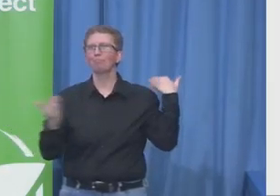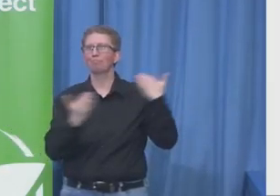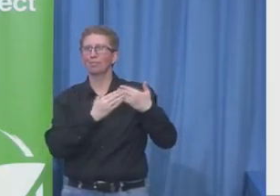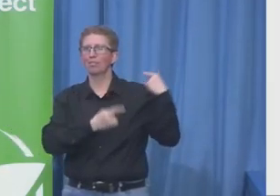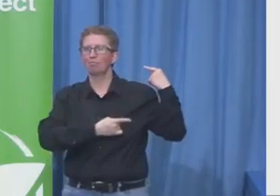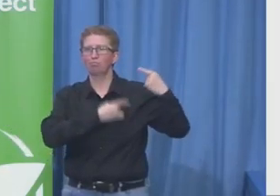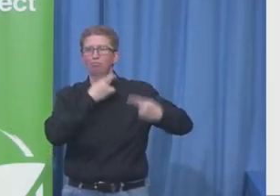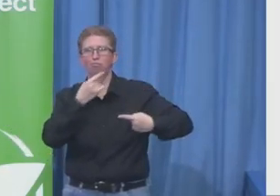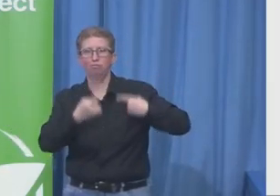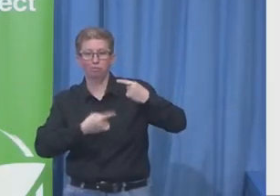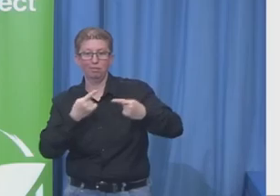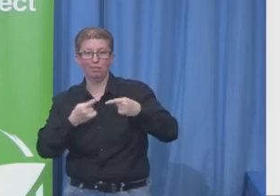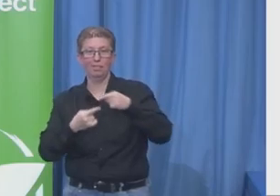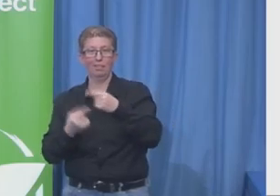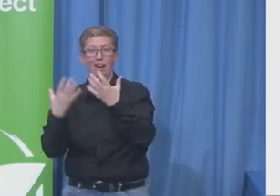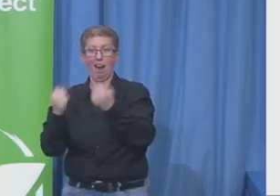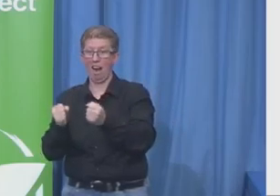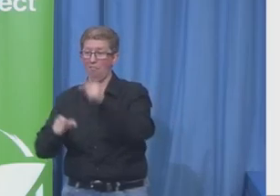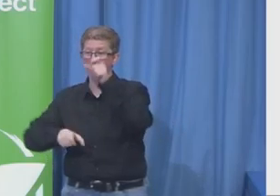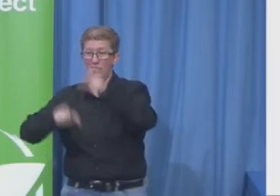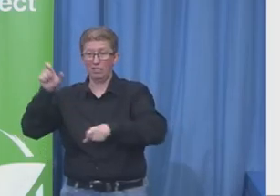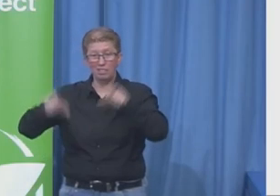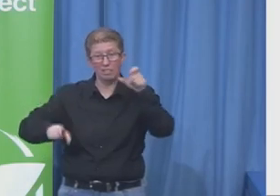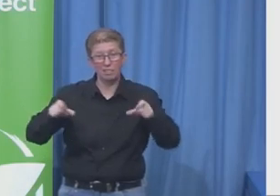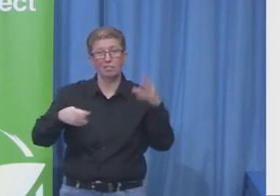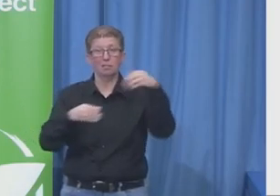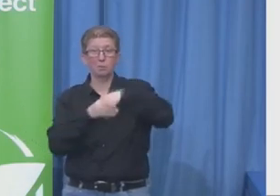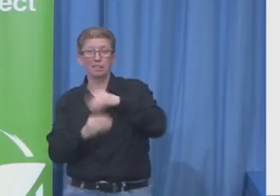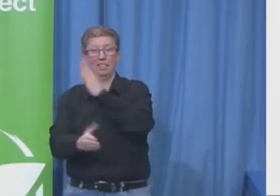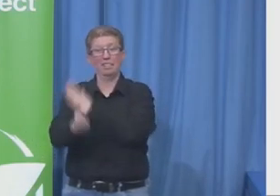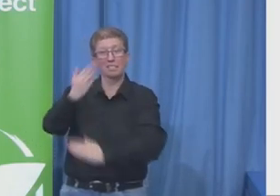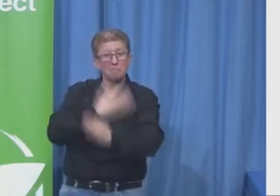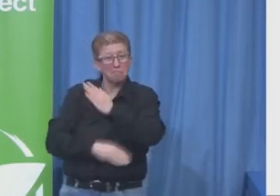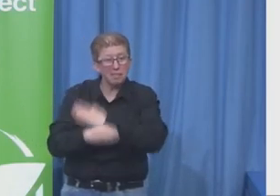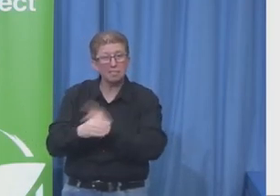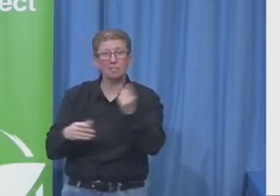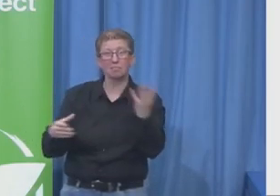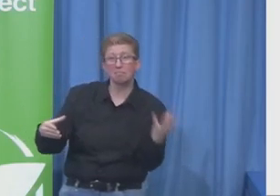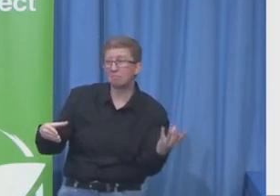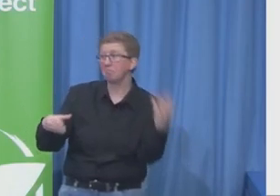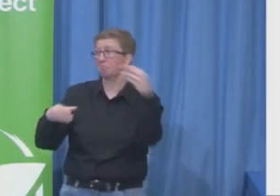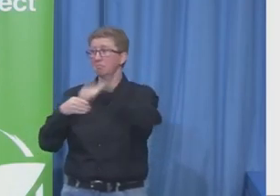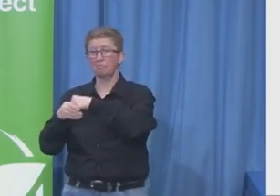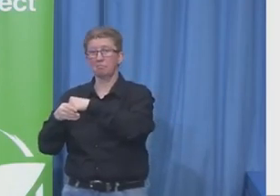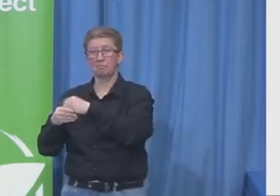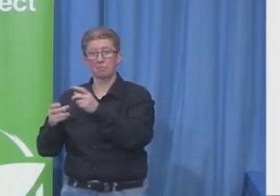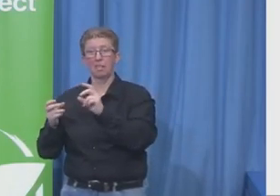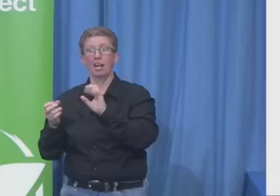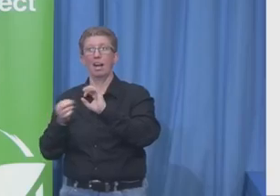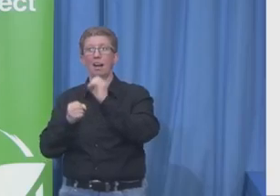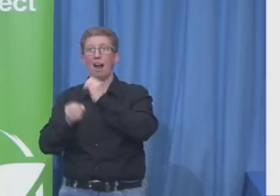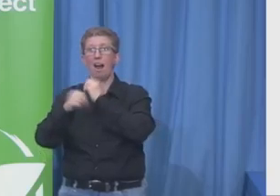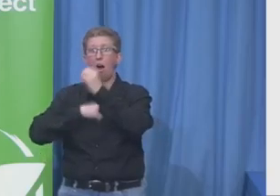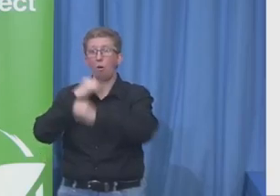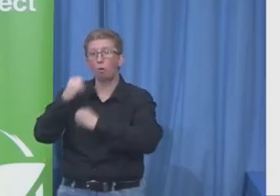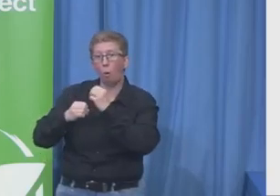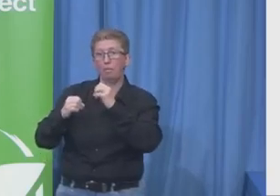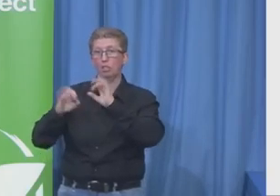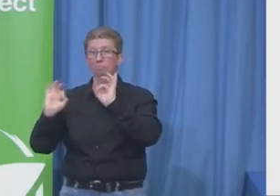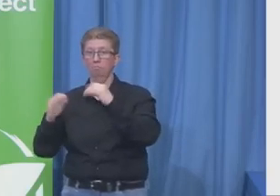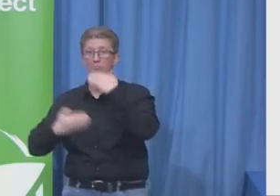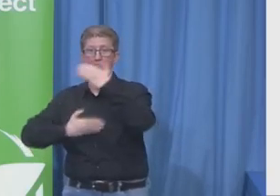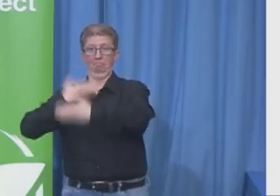evidence base, which is absolutely critical then for us to enable it to be included in projects. So let me stop there for a bit,